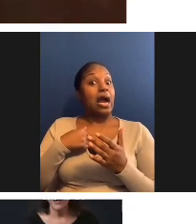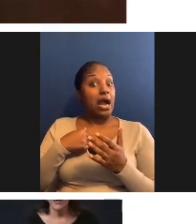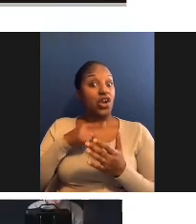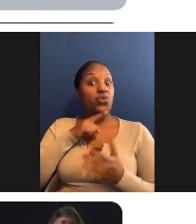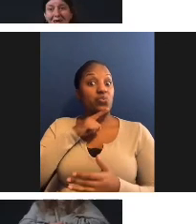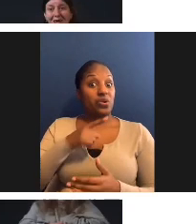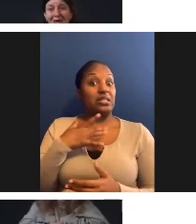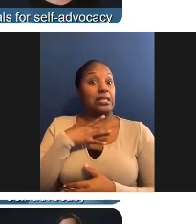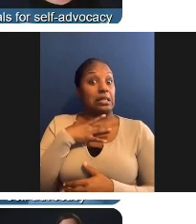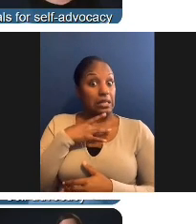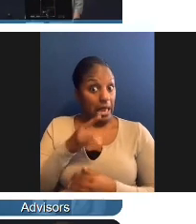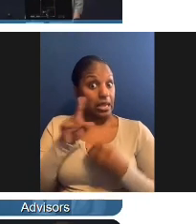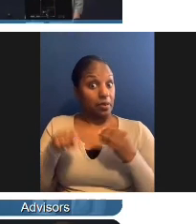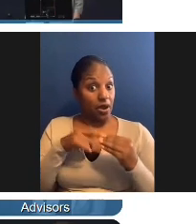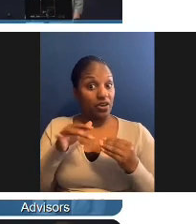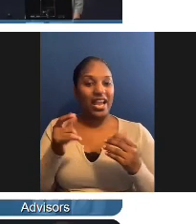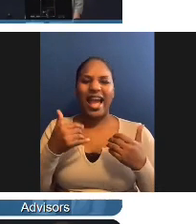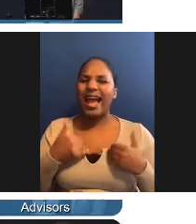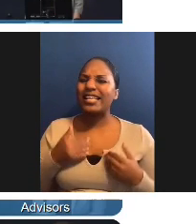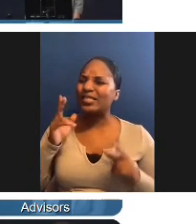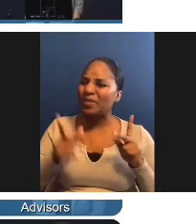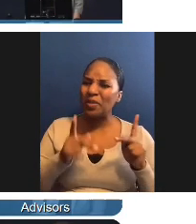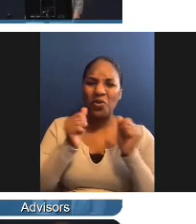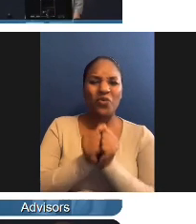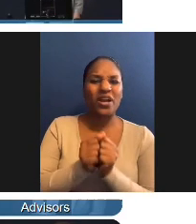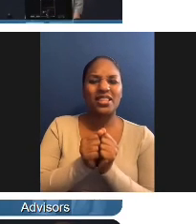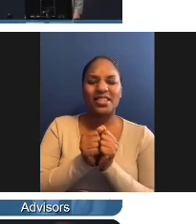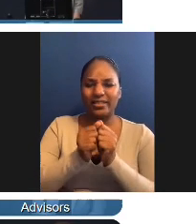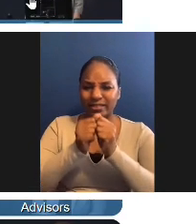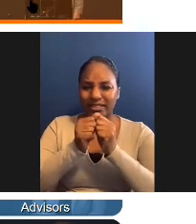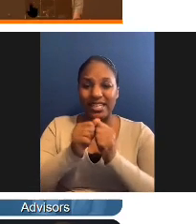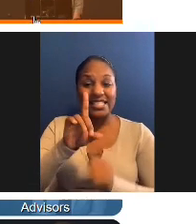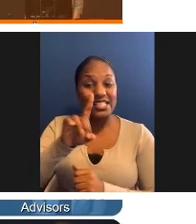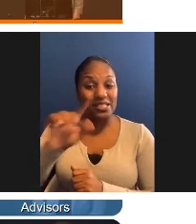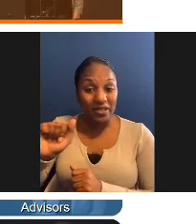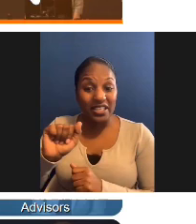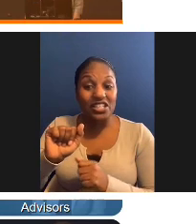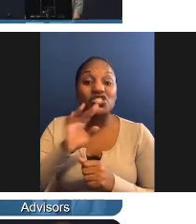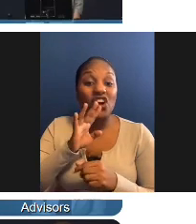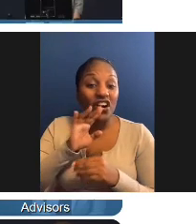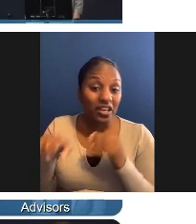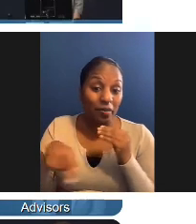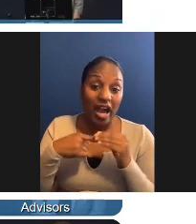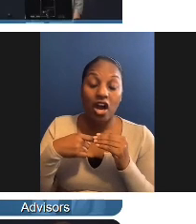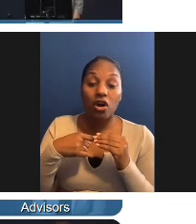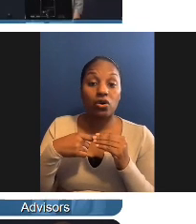has folks with disabilities talking about